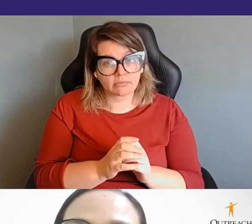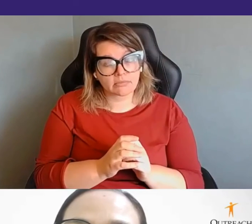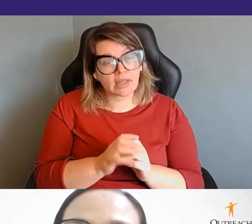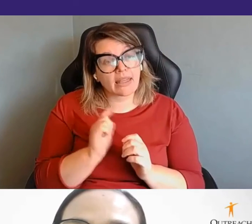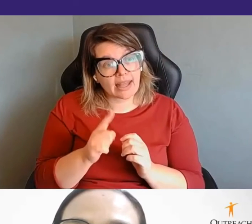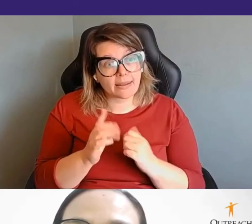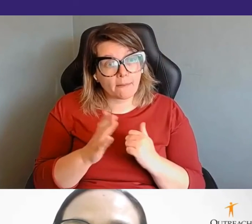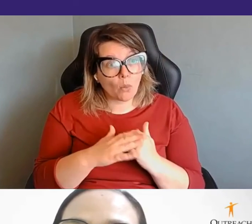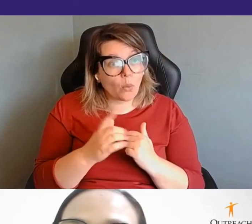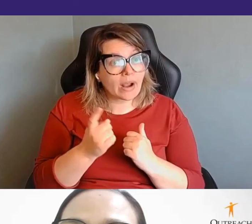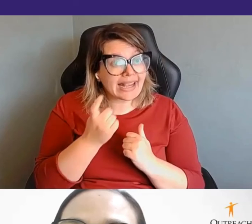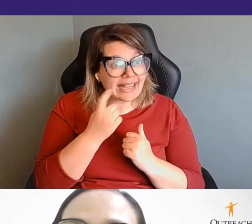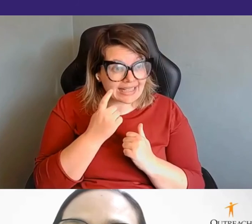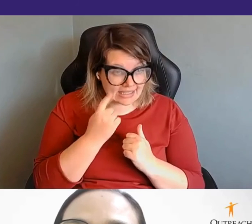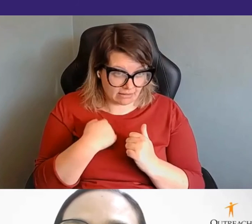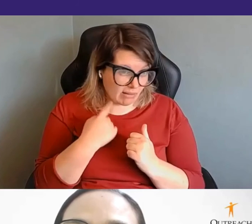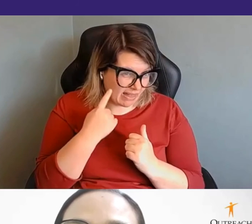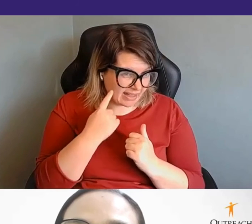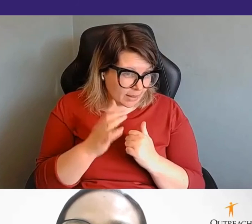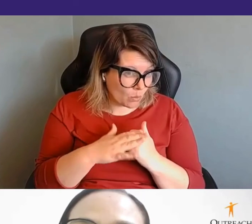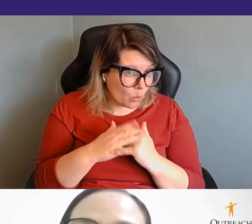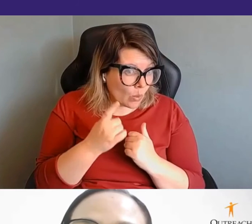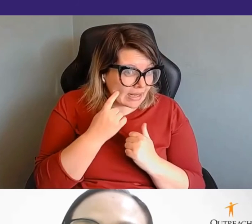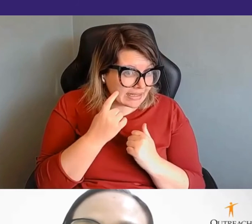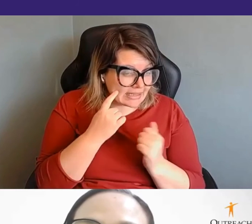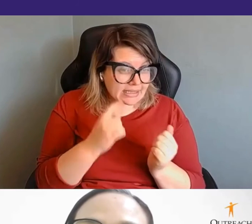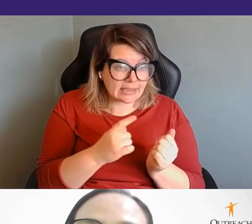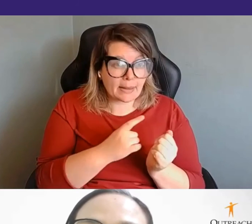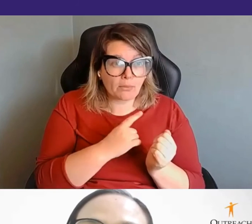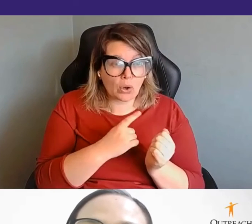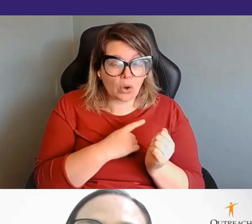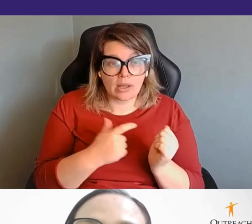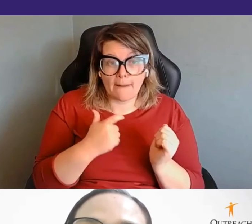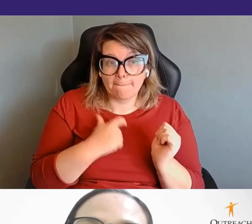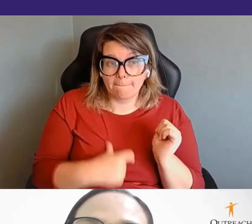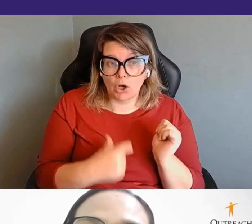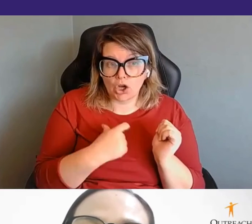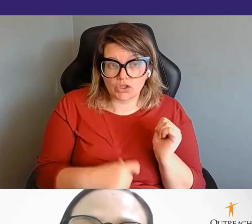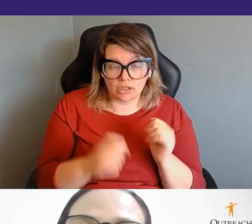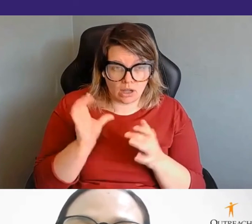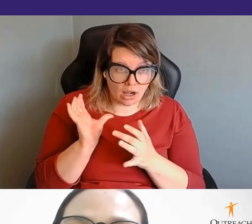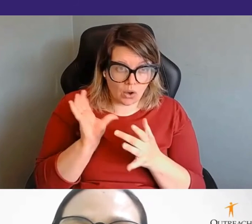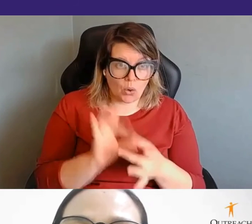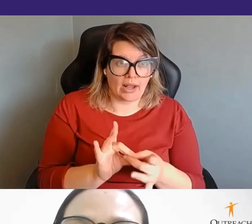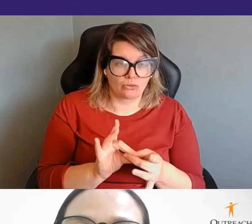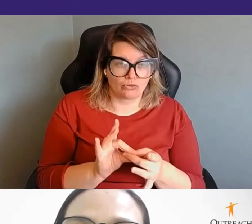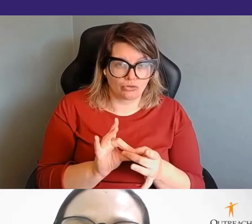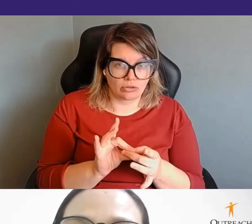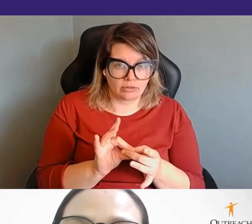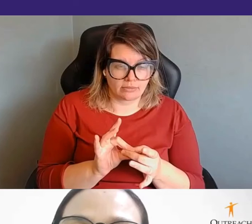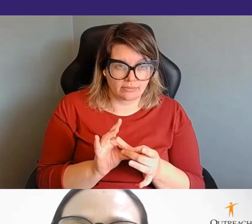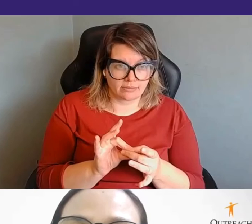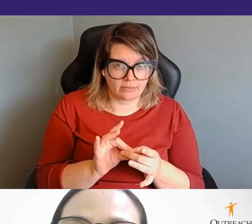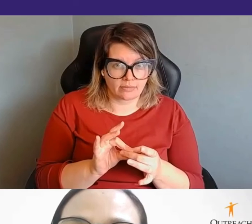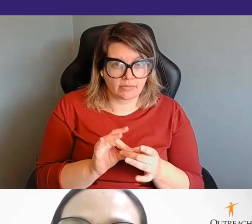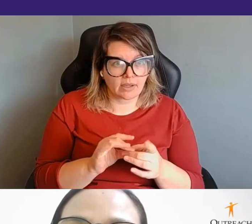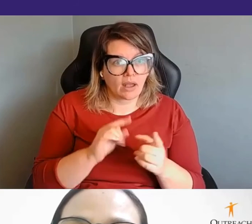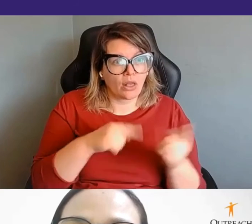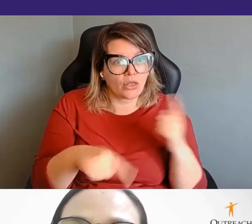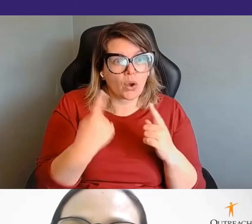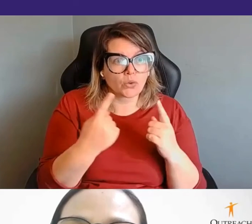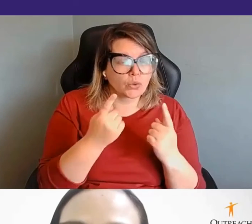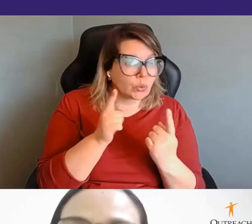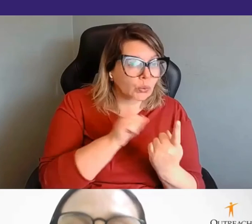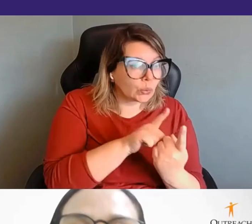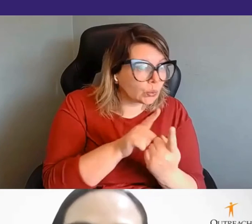easy, in my opinion, or easier, is that personal connection that the enumerators have with households. They are